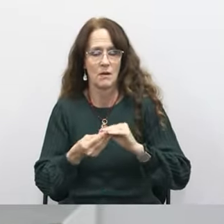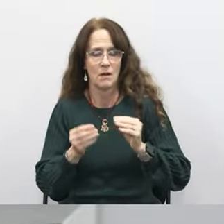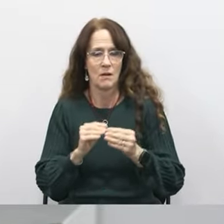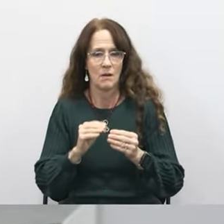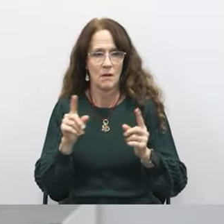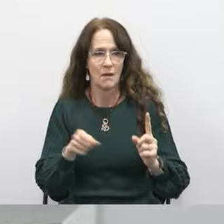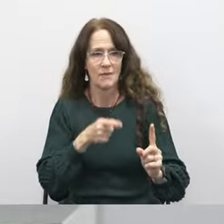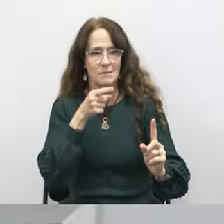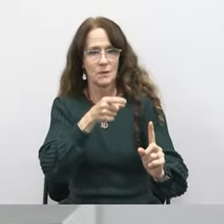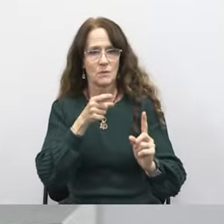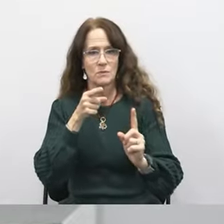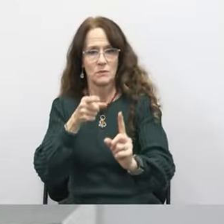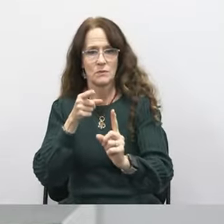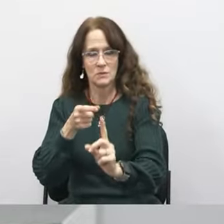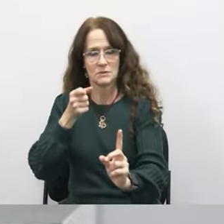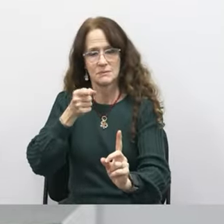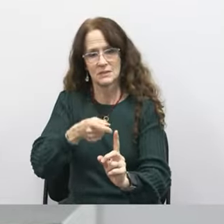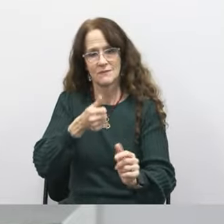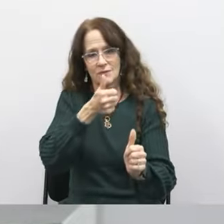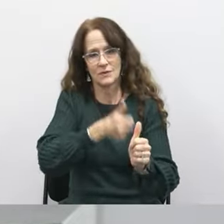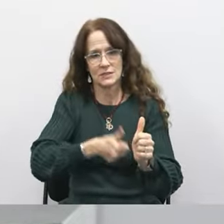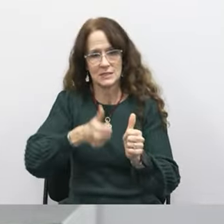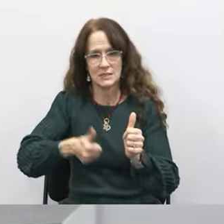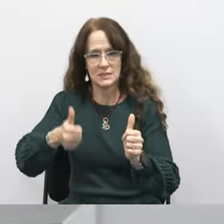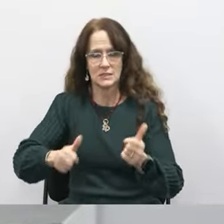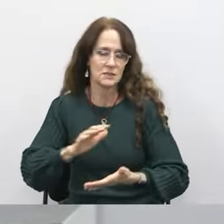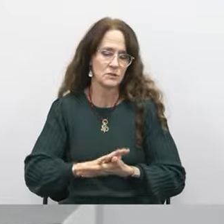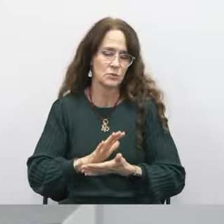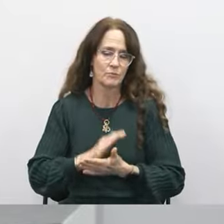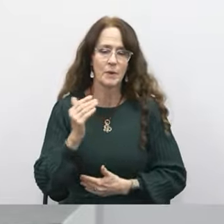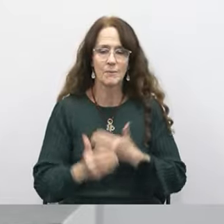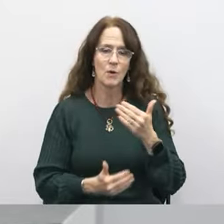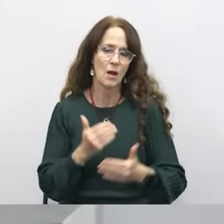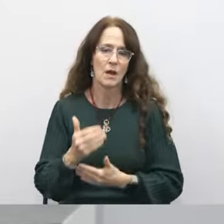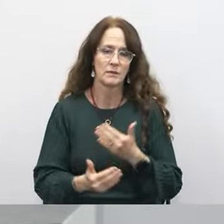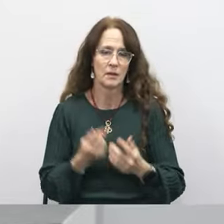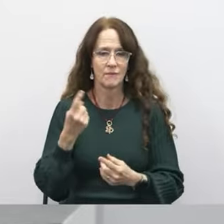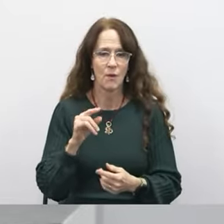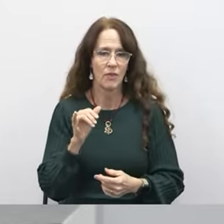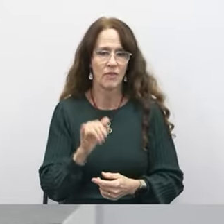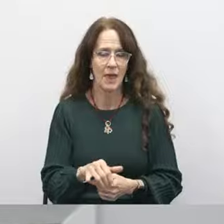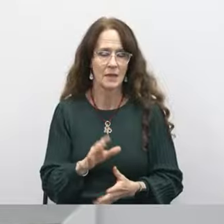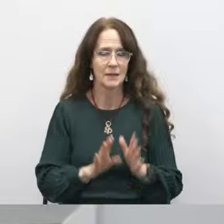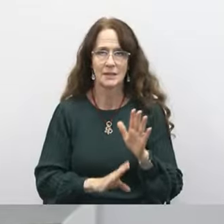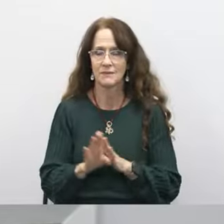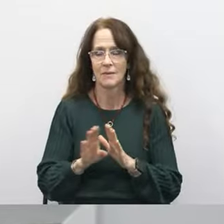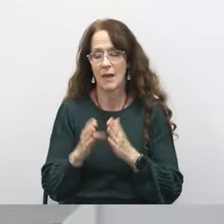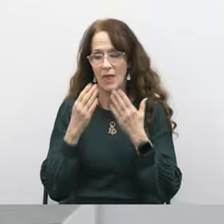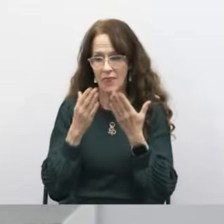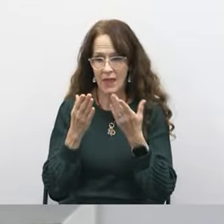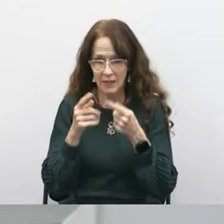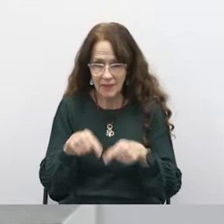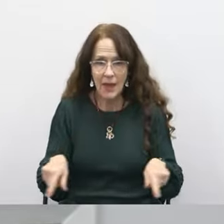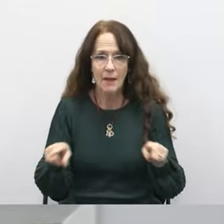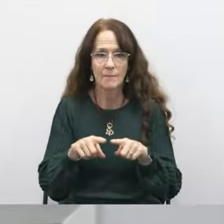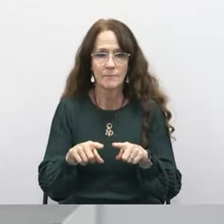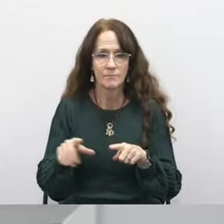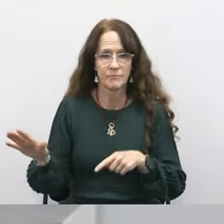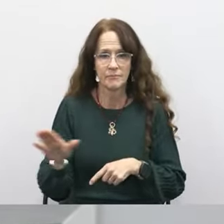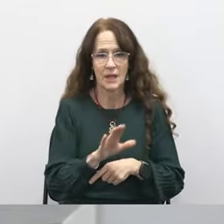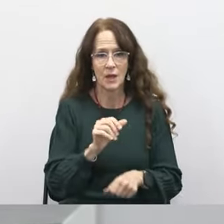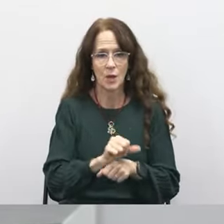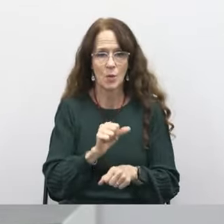are specific to their school, and a whole process that's part of that they have developed. So just want to thank them for the work that they have done